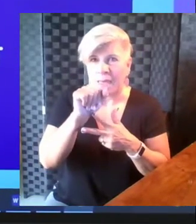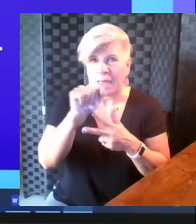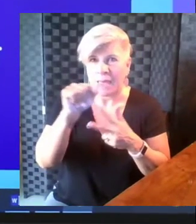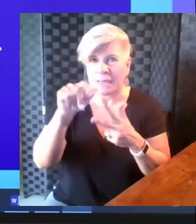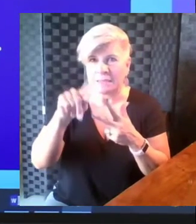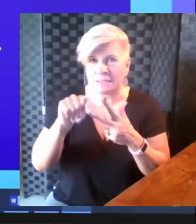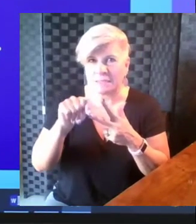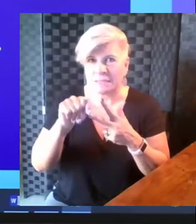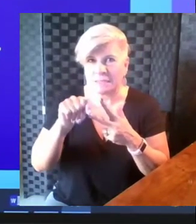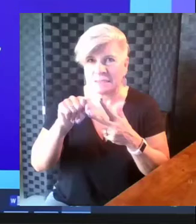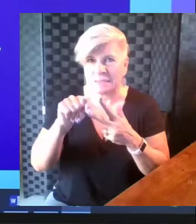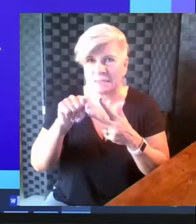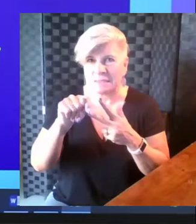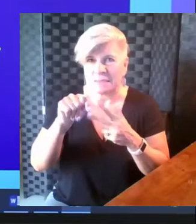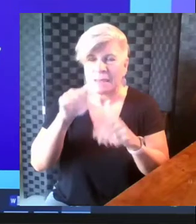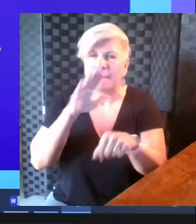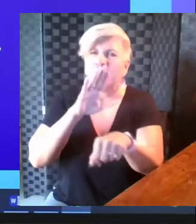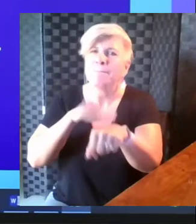Pa-at,